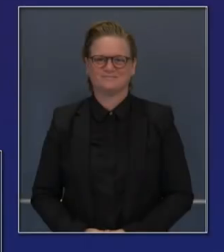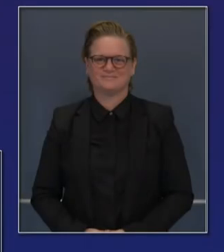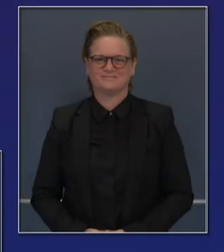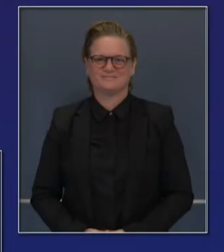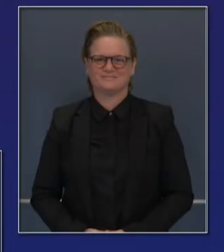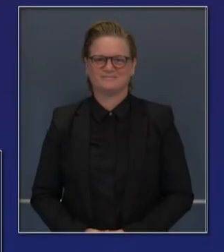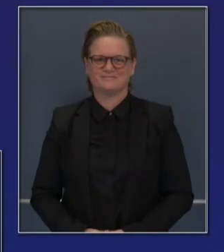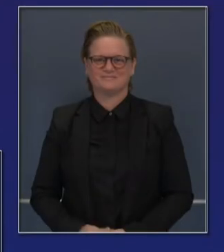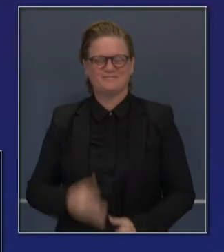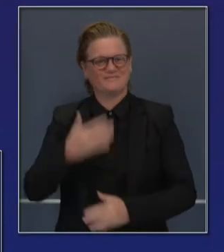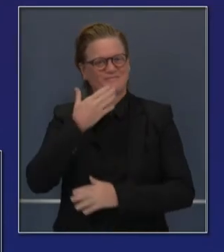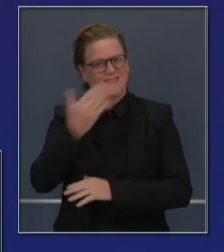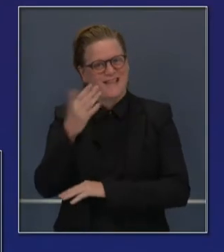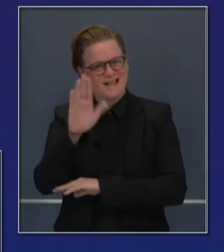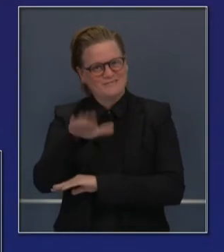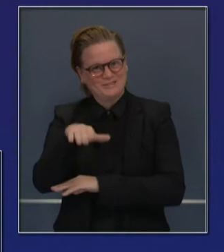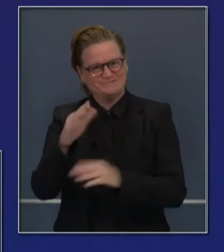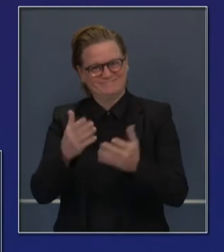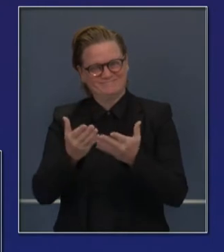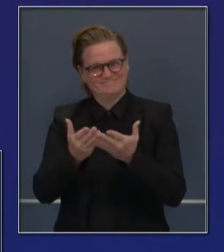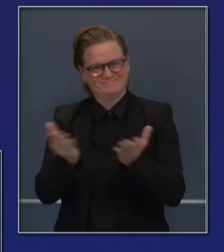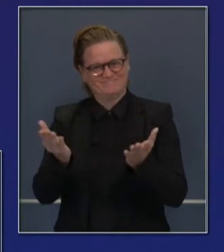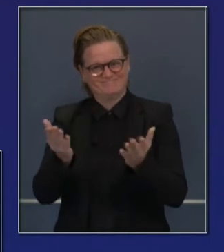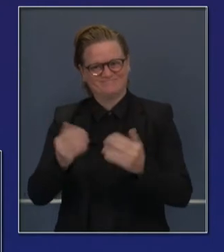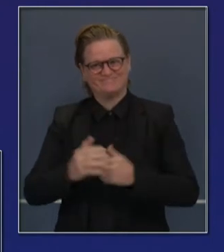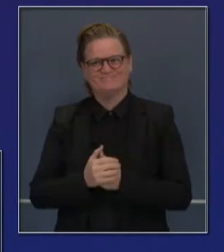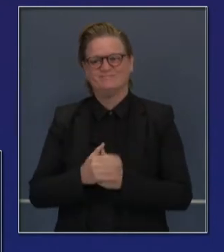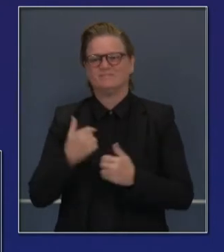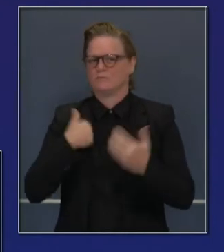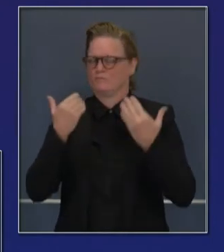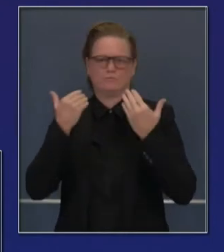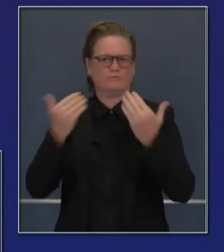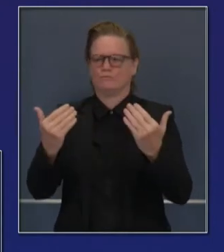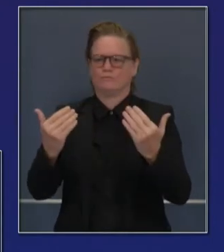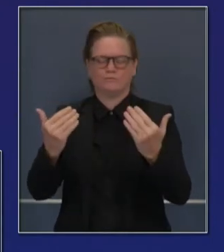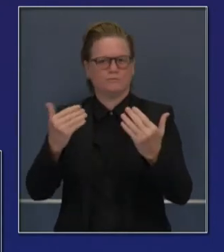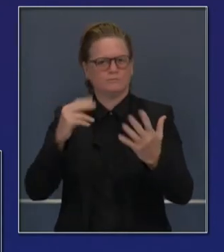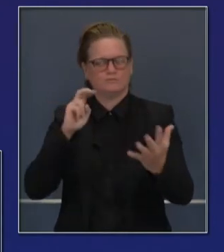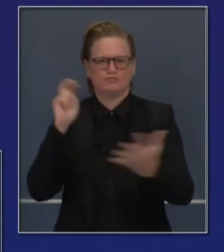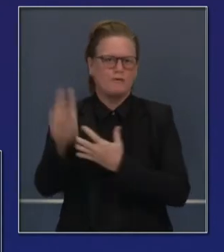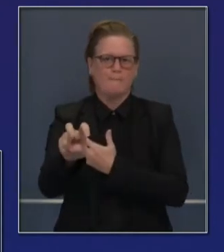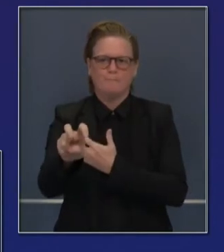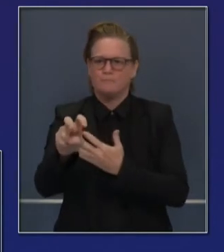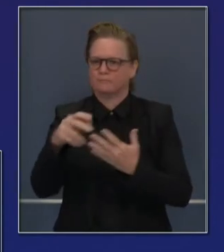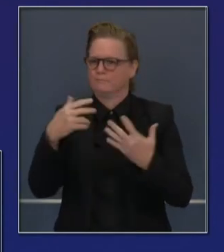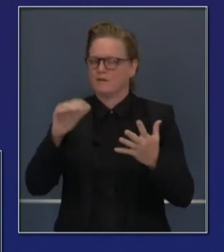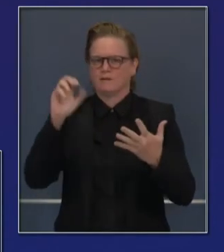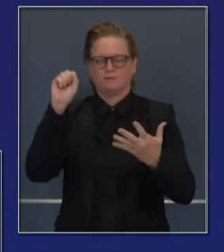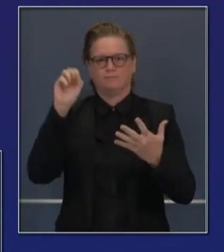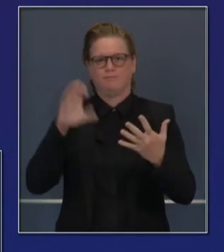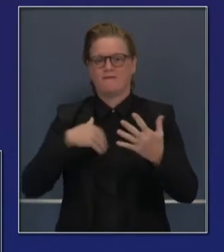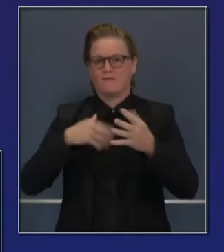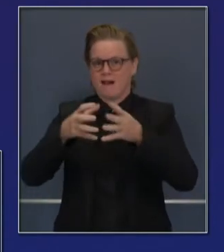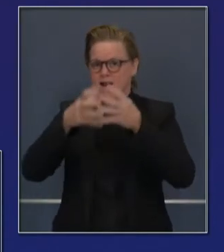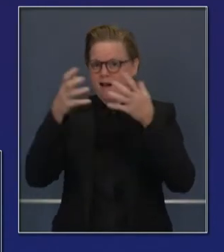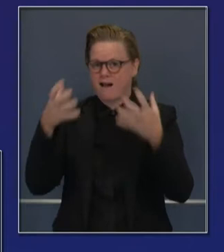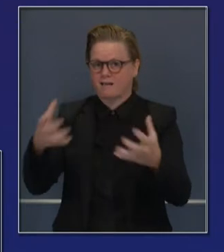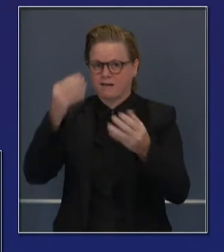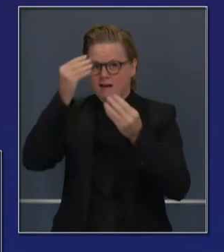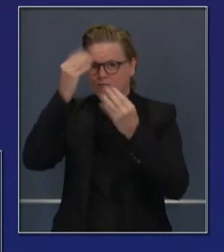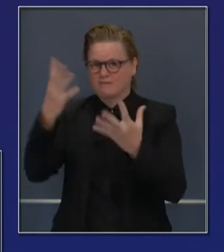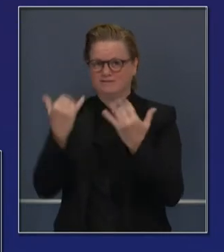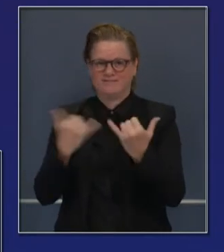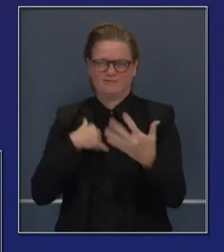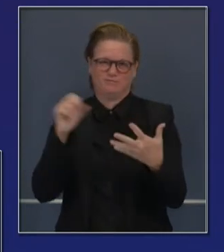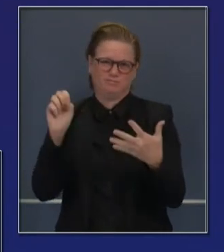Well, good afternoon, everybody. Let me just jump right in since we have a lot to update you on as we continue to